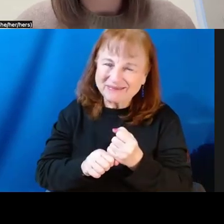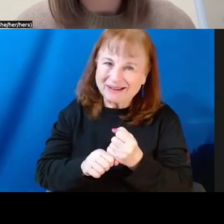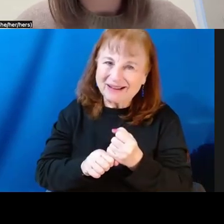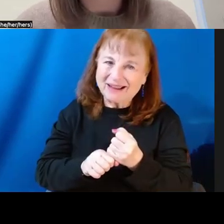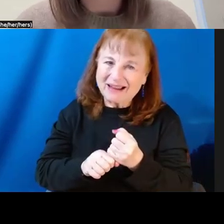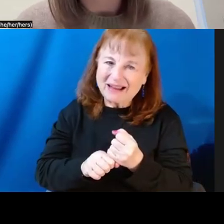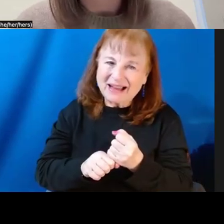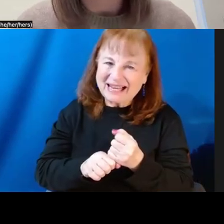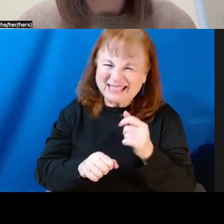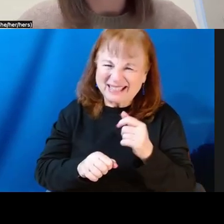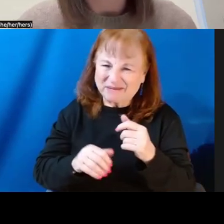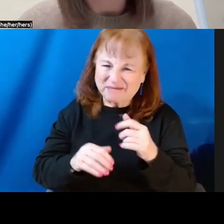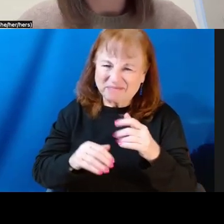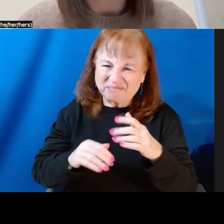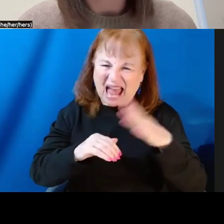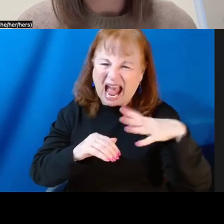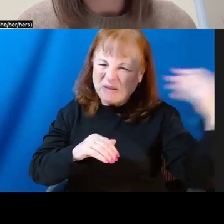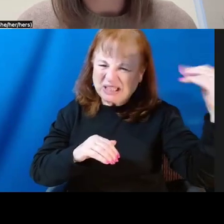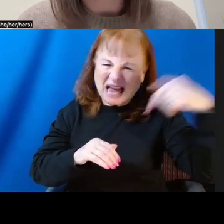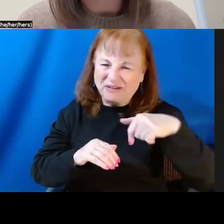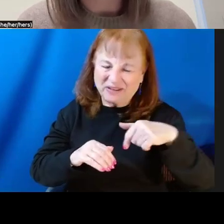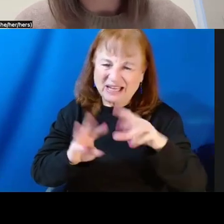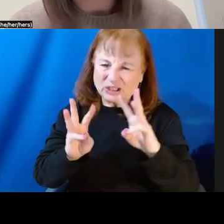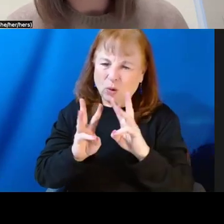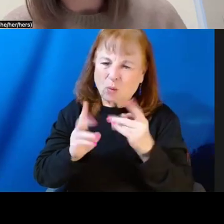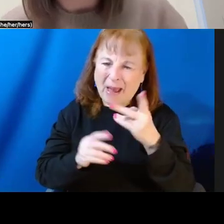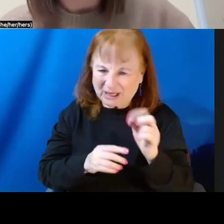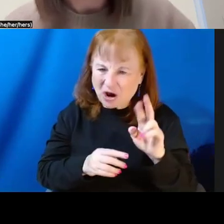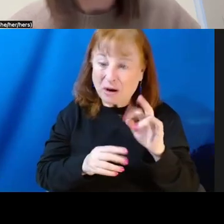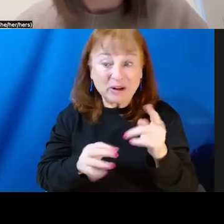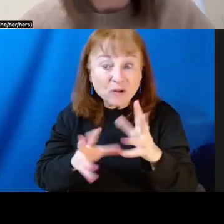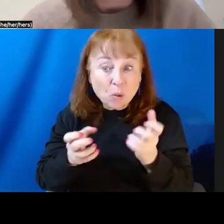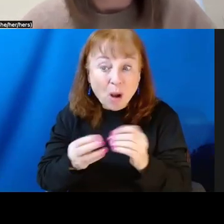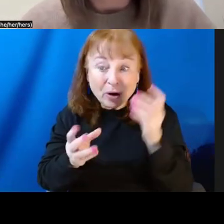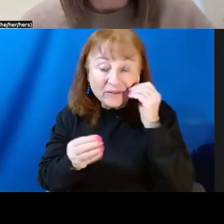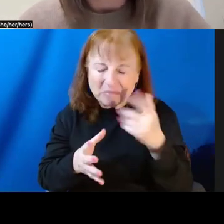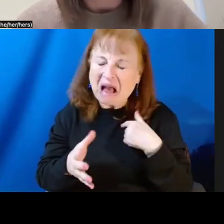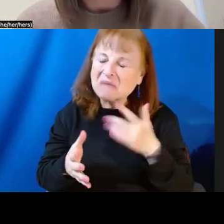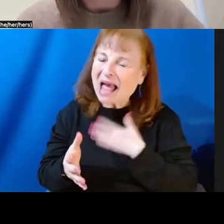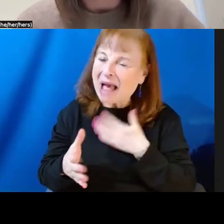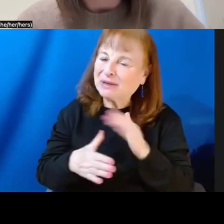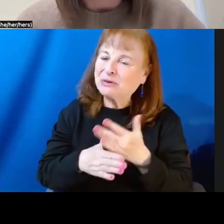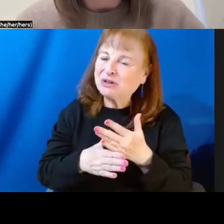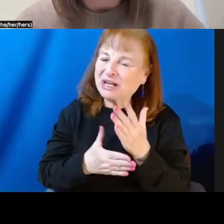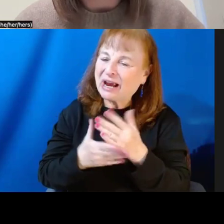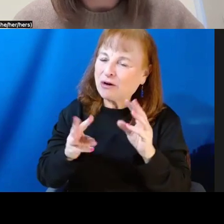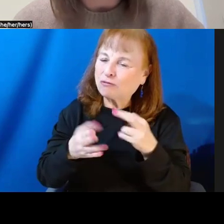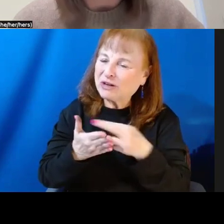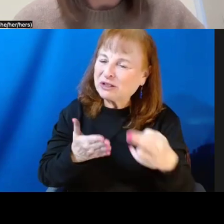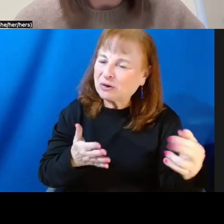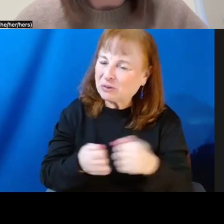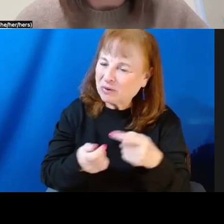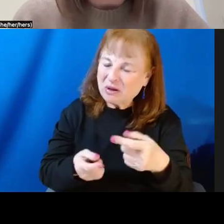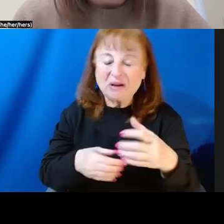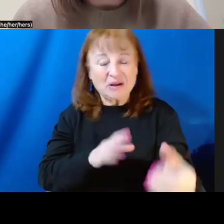scope of this webinar to try to go into all of them, but if anyone would like more information about those, I'd be happy to share some resources. You can send